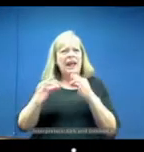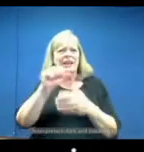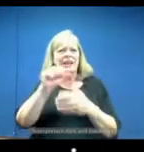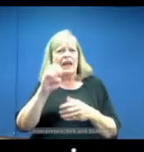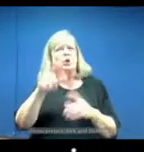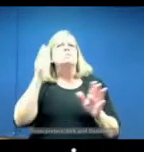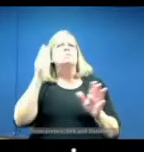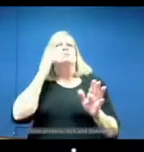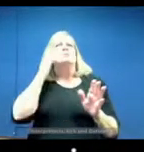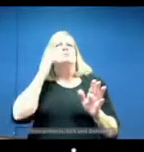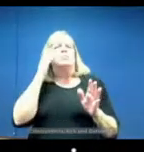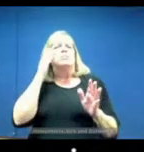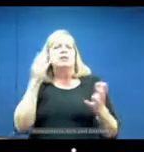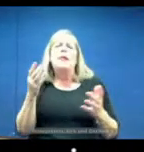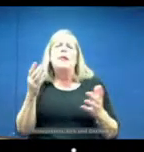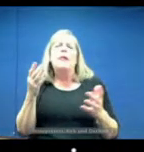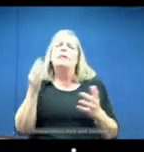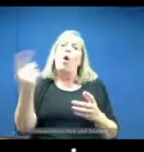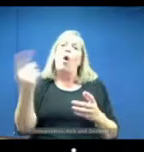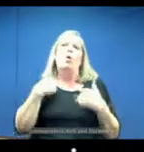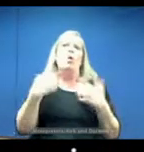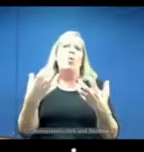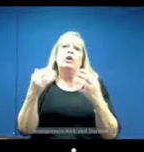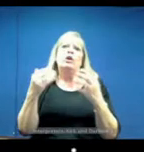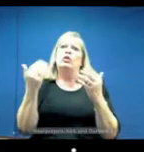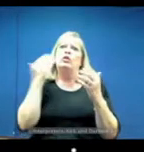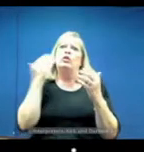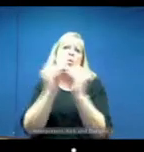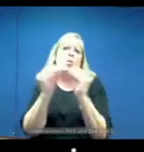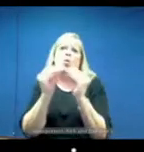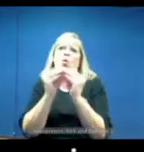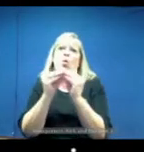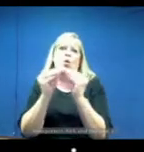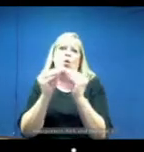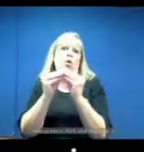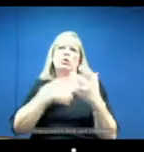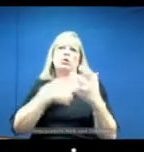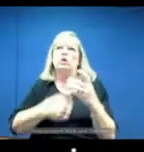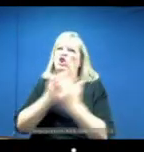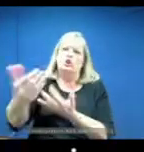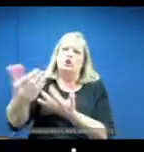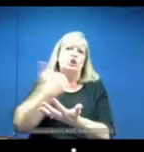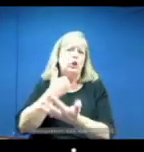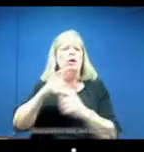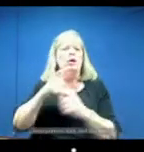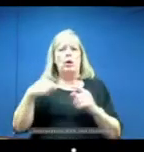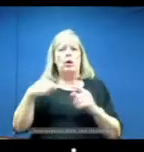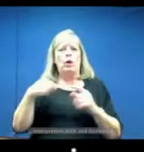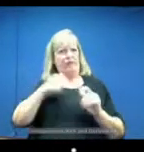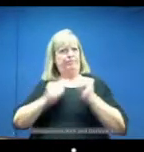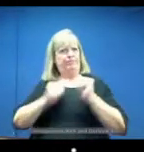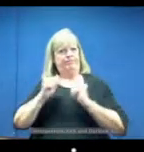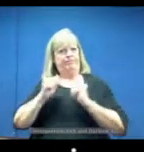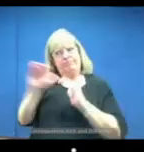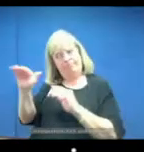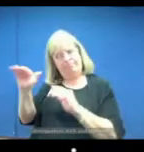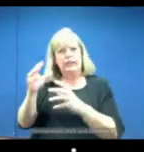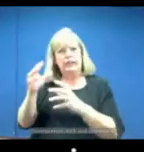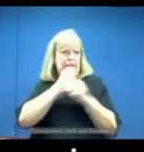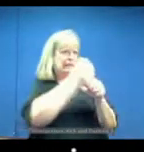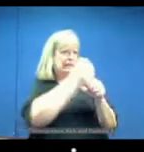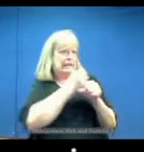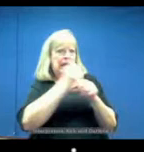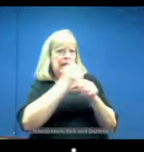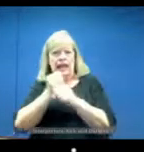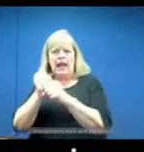there's never as much as we like, but we definitely have to take a proactive approach in getting as much information as we